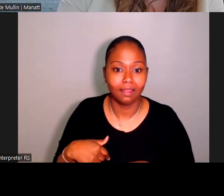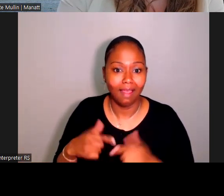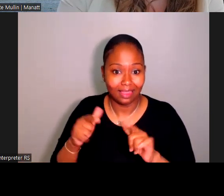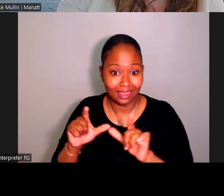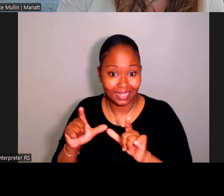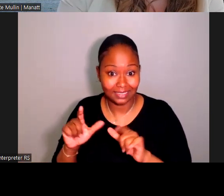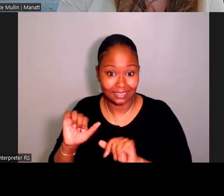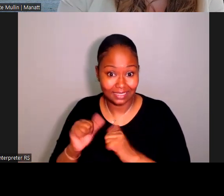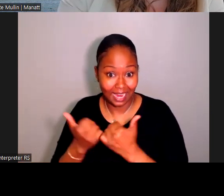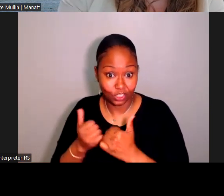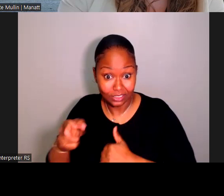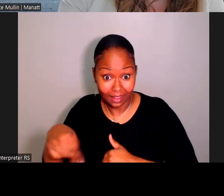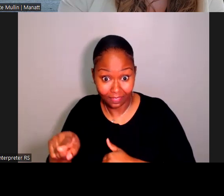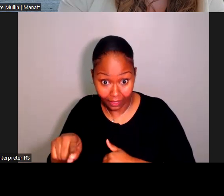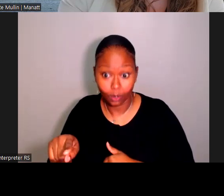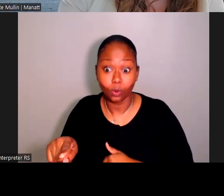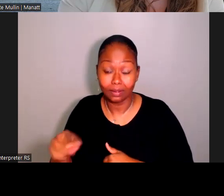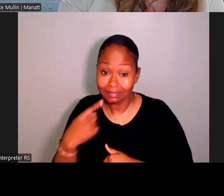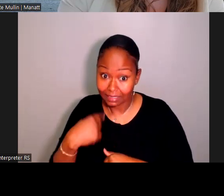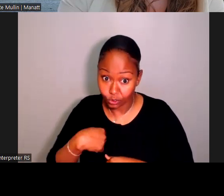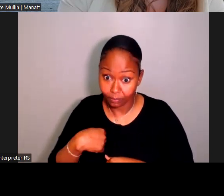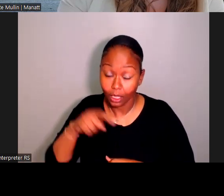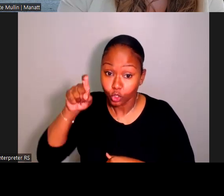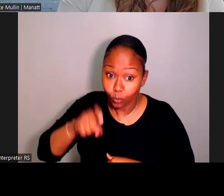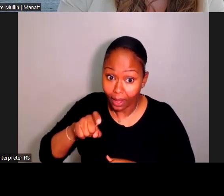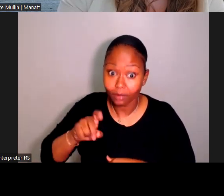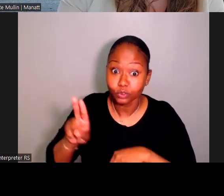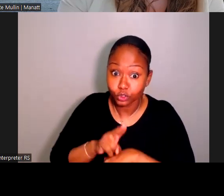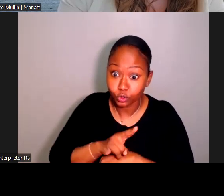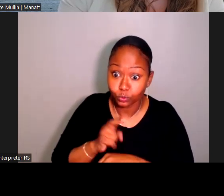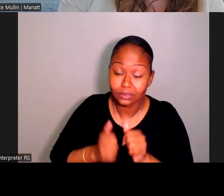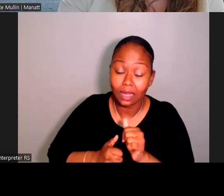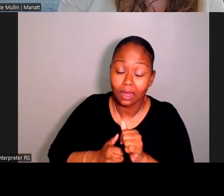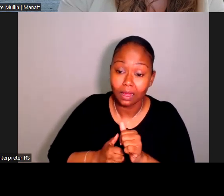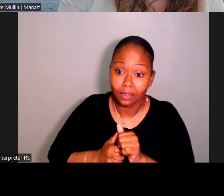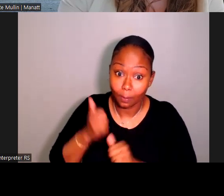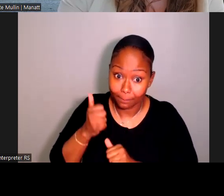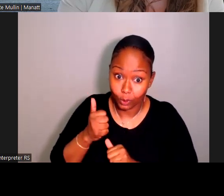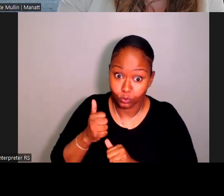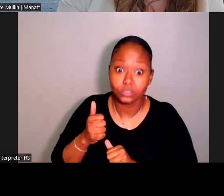Services, they said to me, you have to use the most restrictive. So,